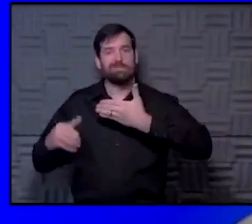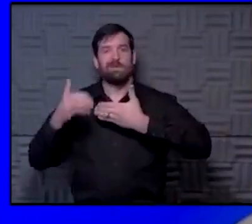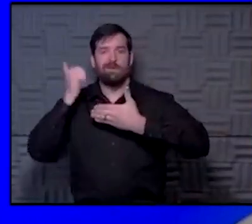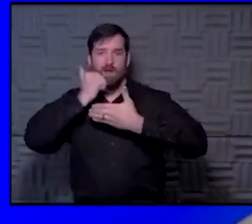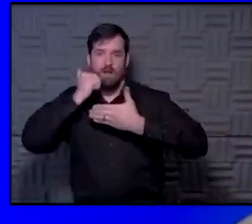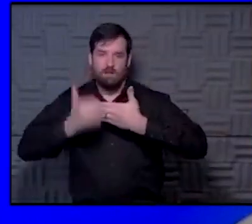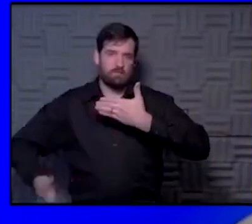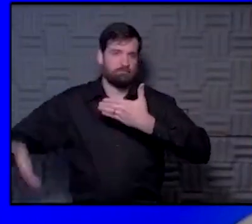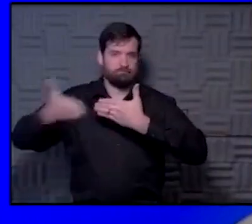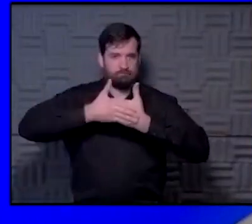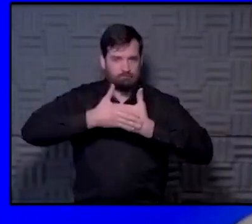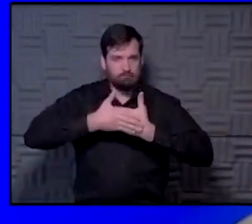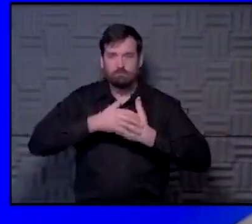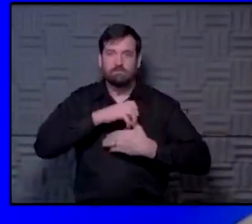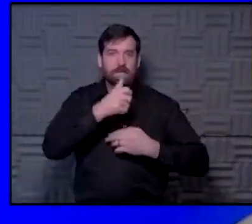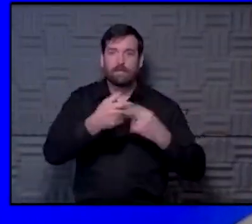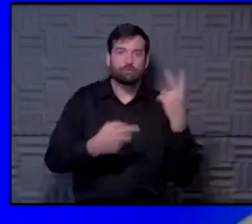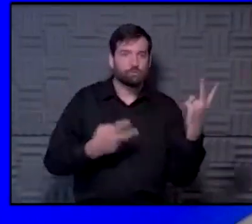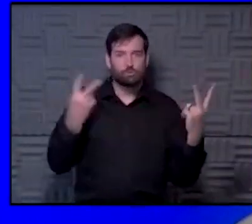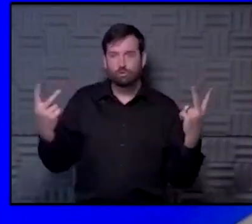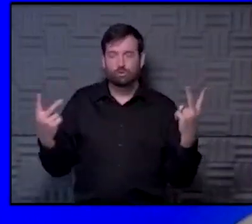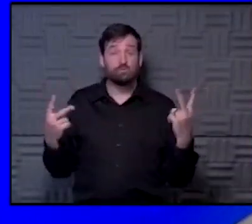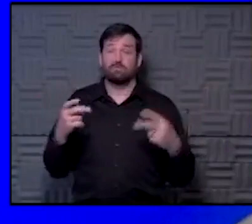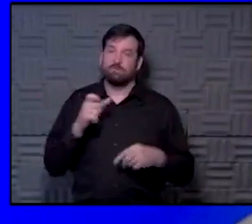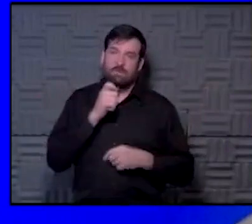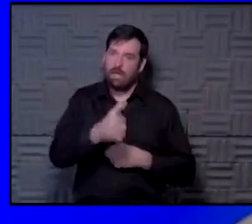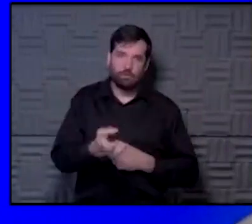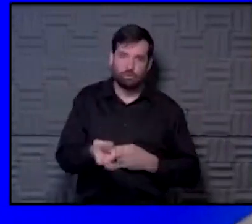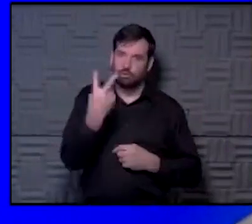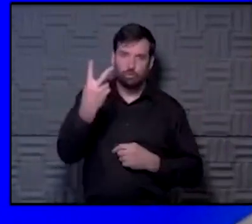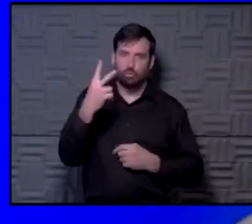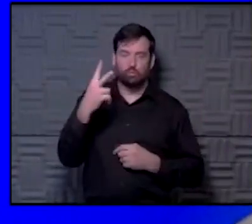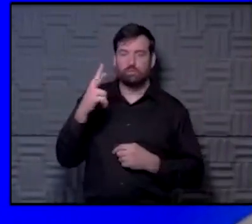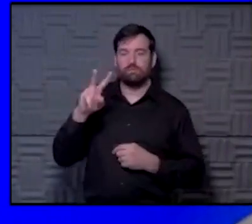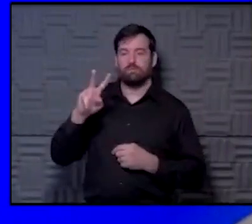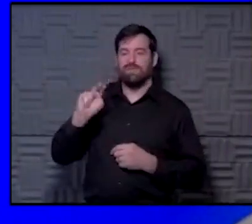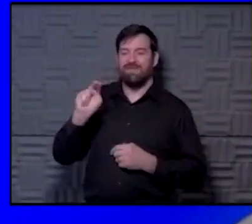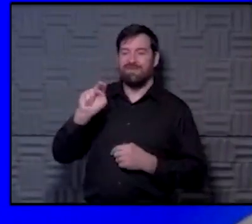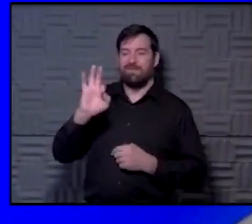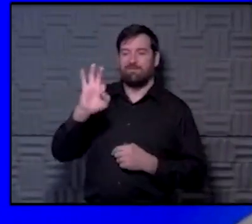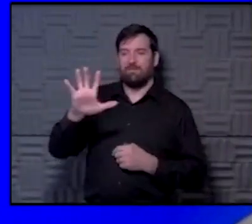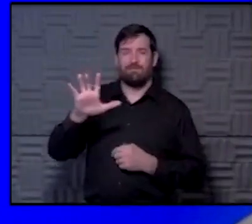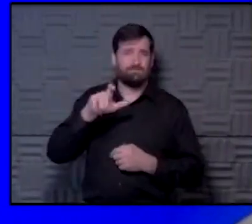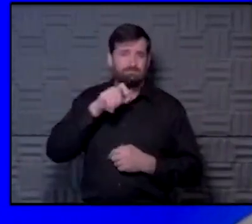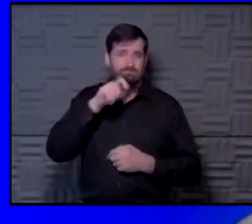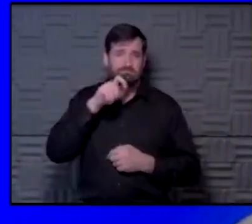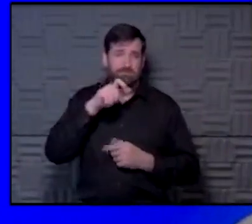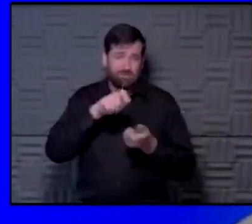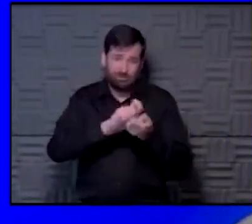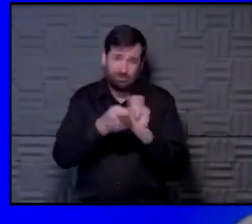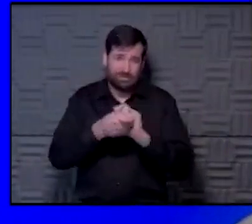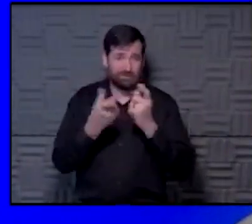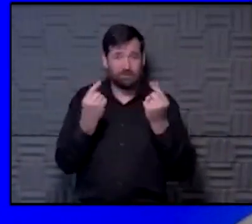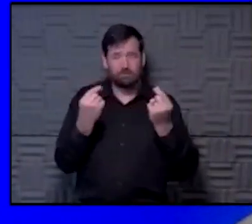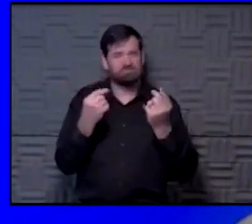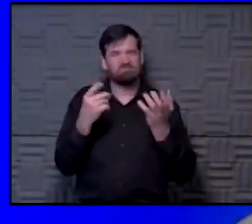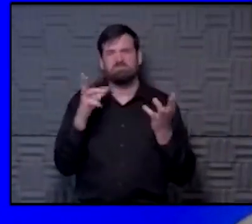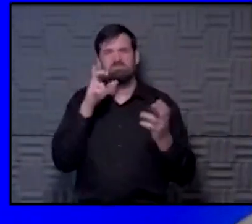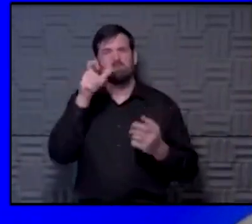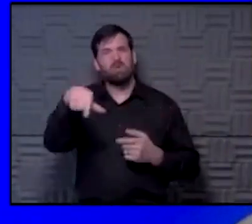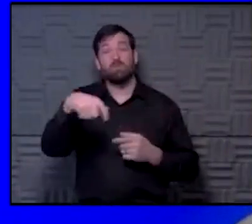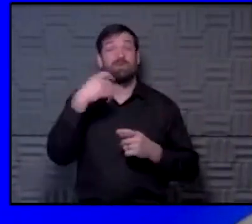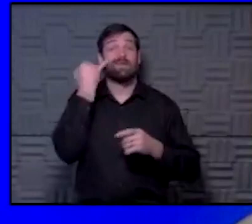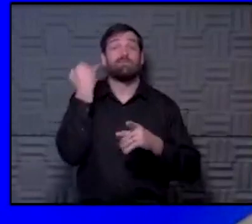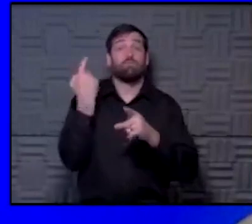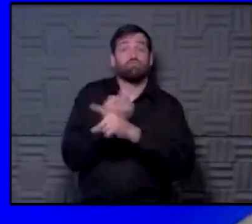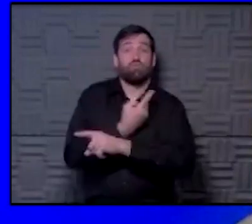wasn't 2 cotton masks. Certainly was not 2 N95 masks. So I don't think you really need to change anything you're doing if you're doing appropriate